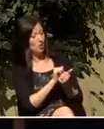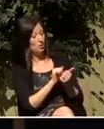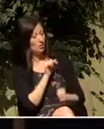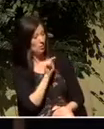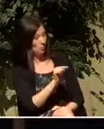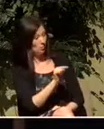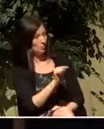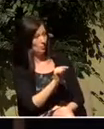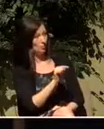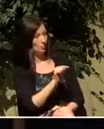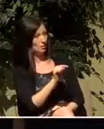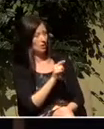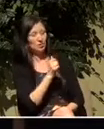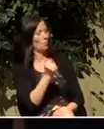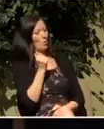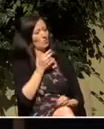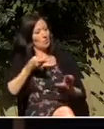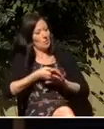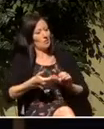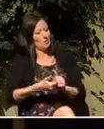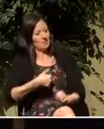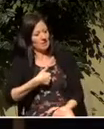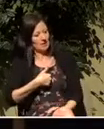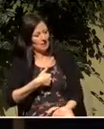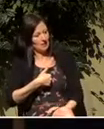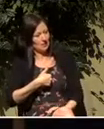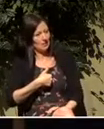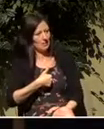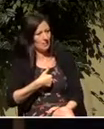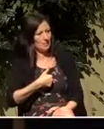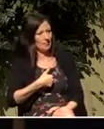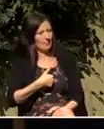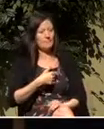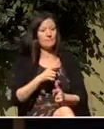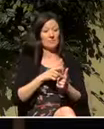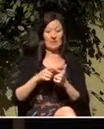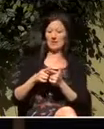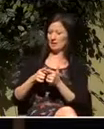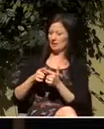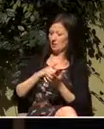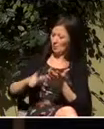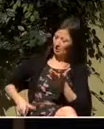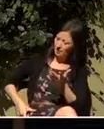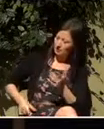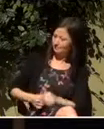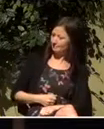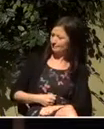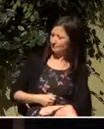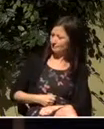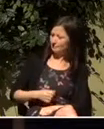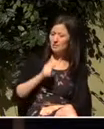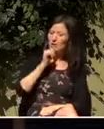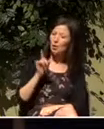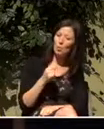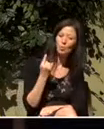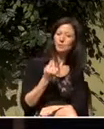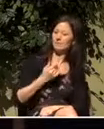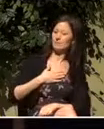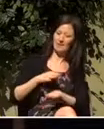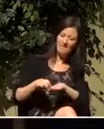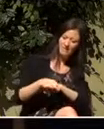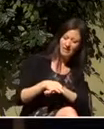you will have no part with me." "Then, Lord," Simon Peter replied, "not just my feet, but